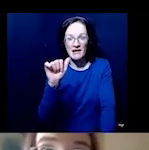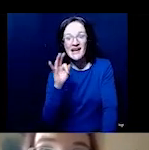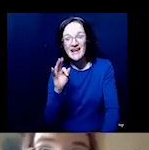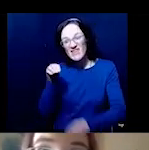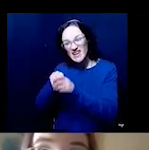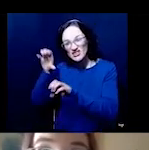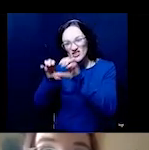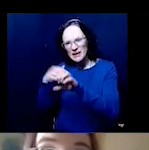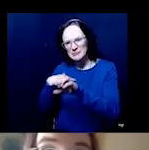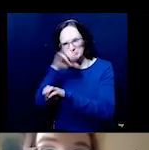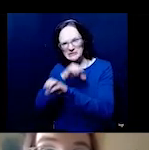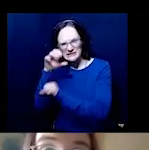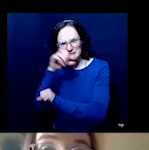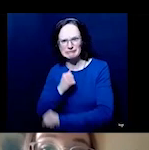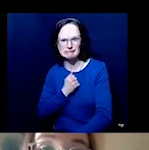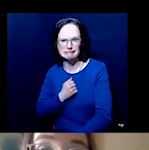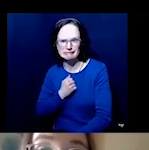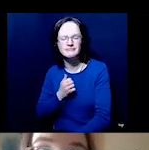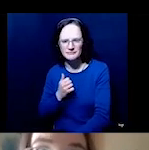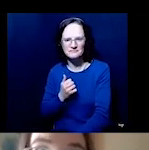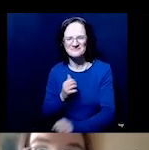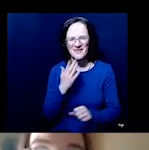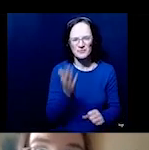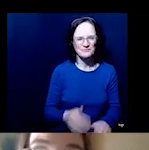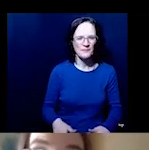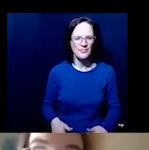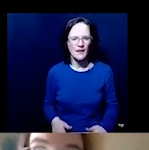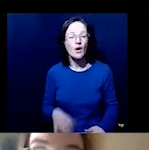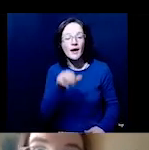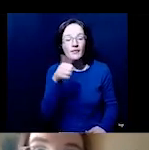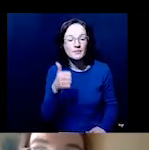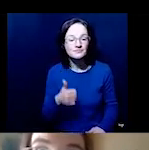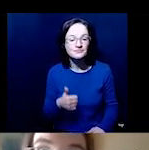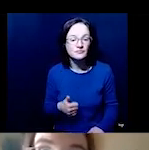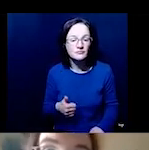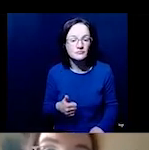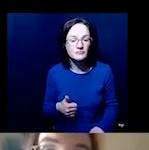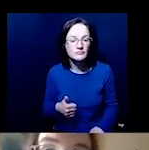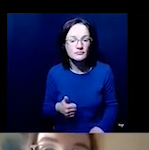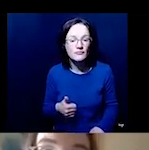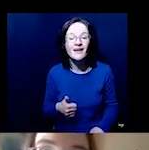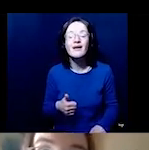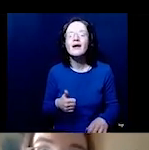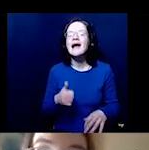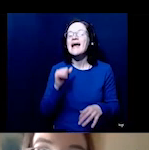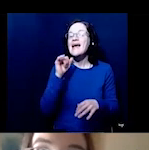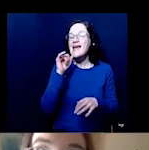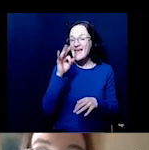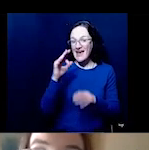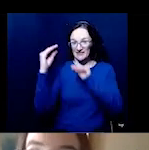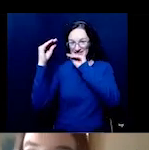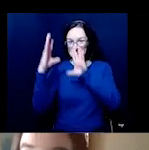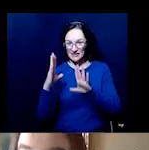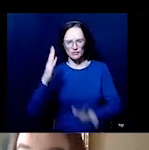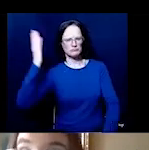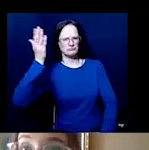Yeah. Okay, asking for clarity on assignments and then being told it is obvious and it would be a waste